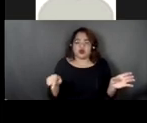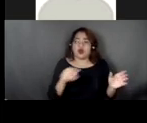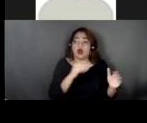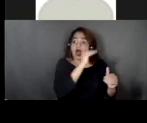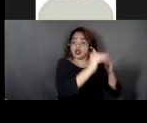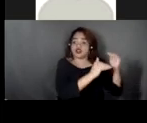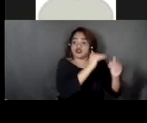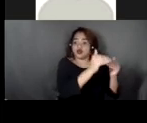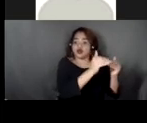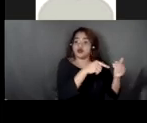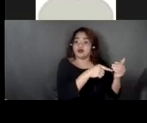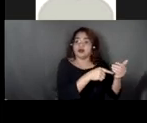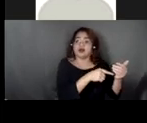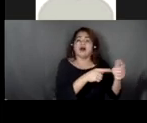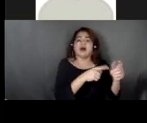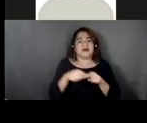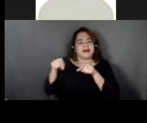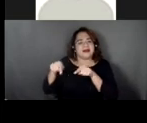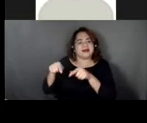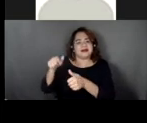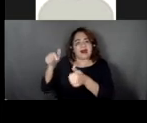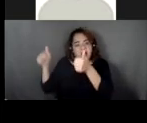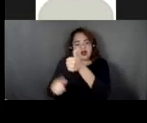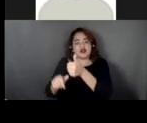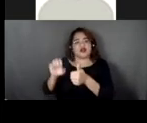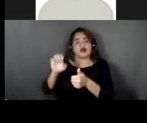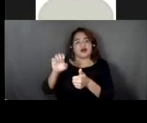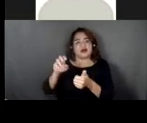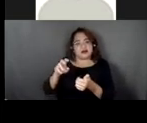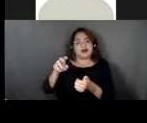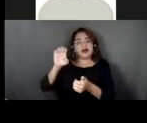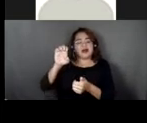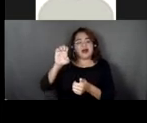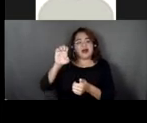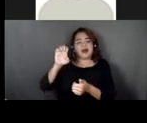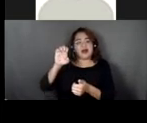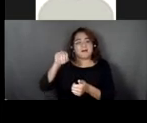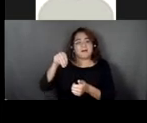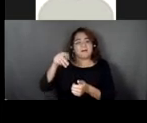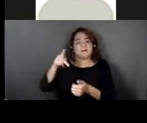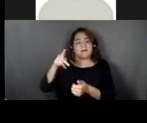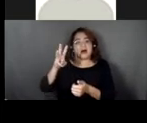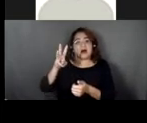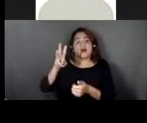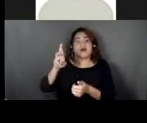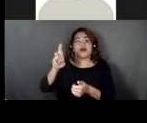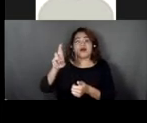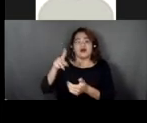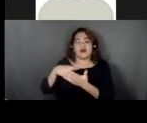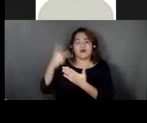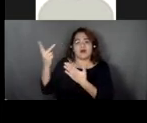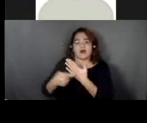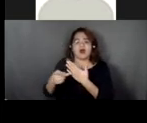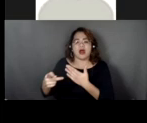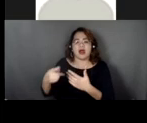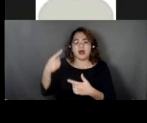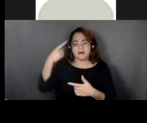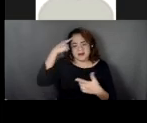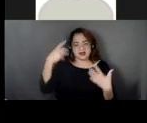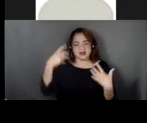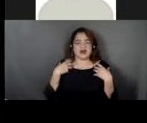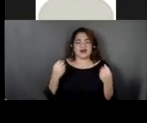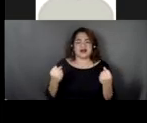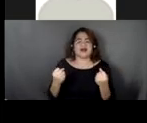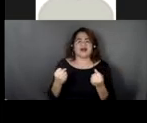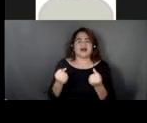separate contact information, but they're very, very skilled mental health providers. They can really manage